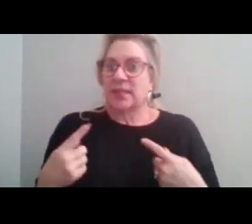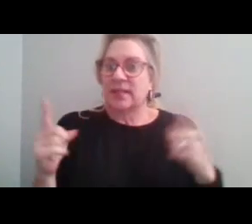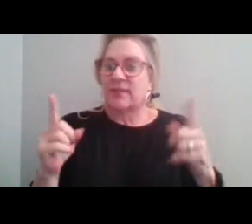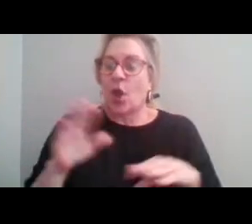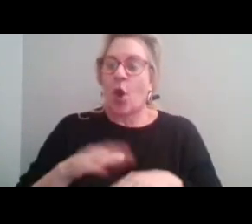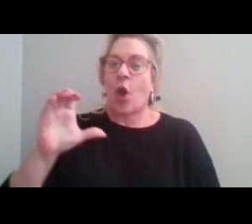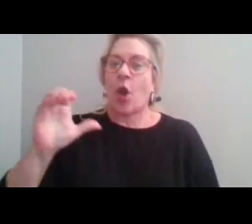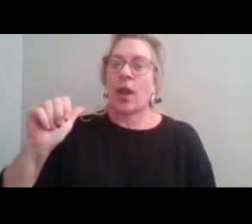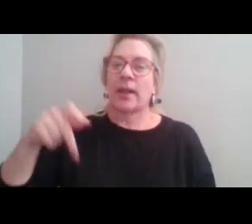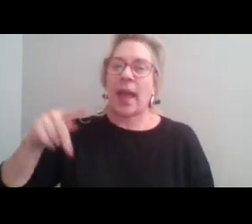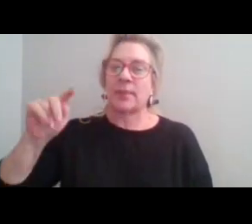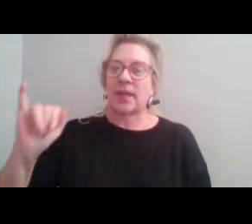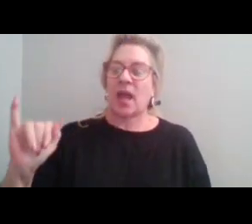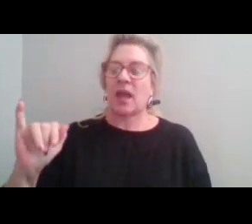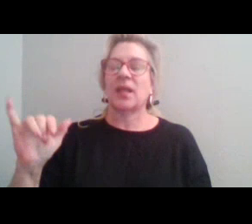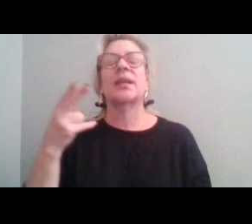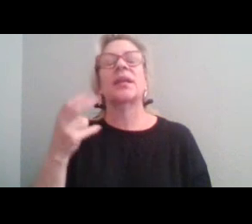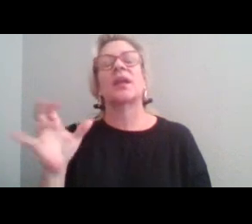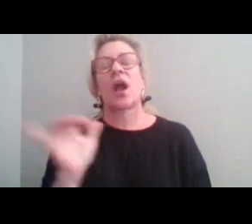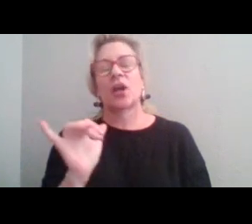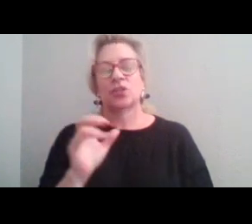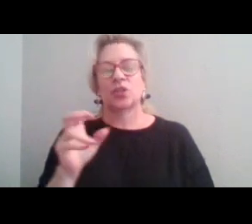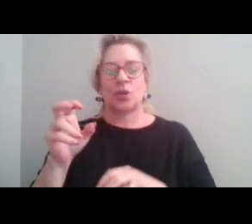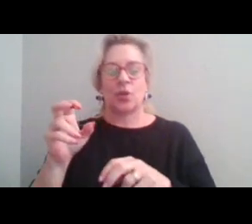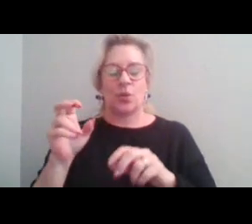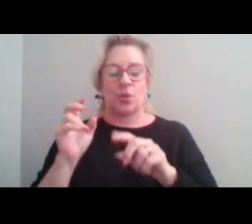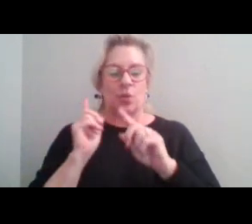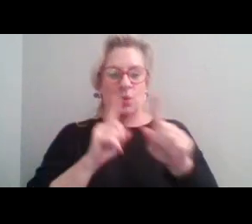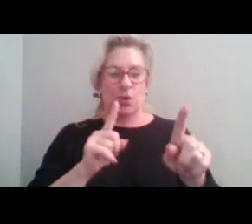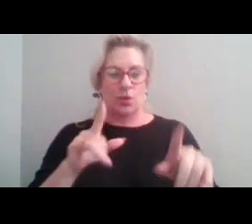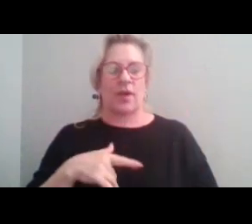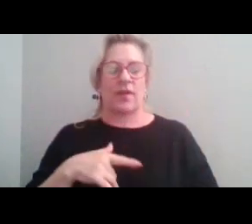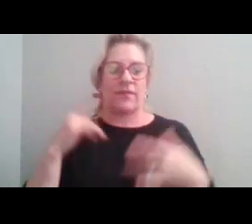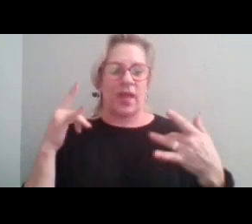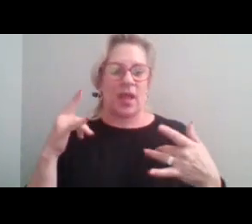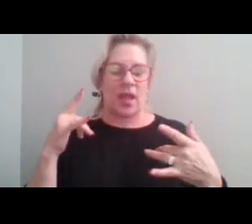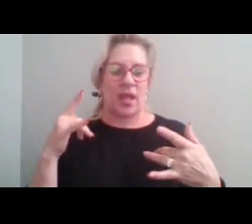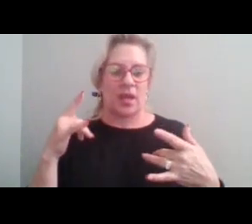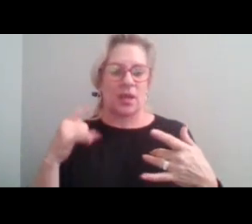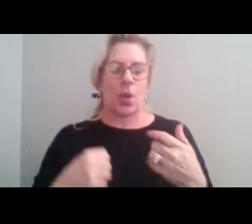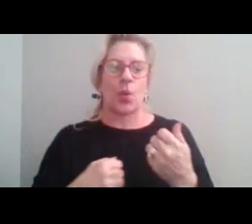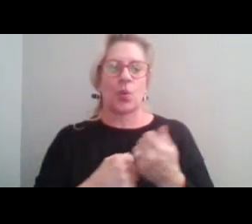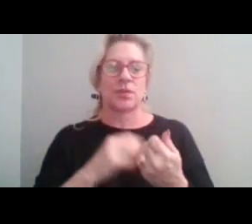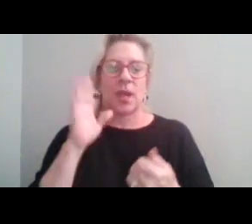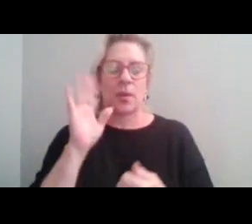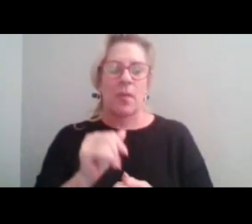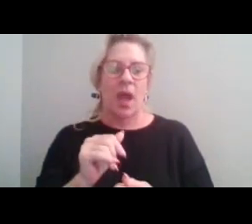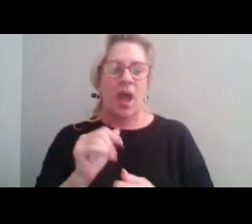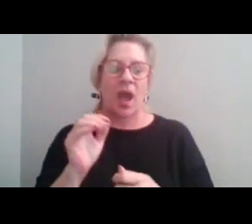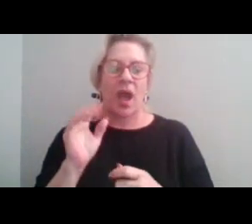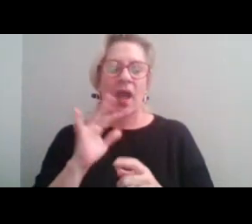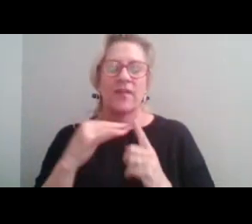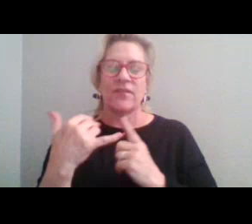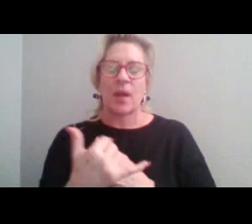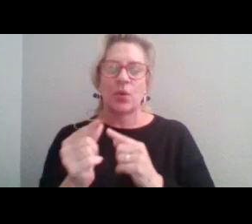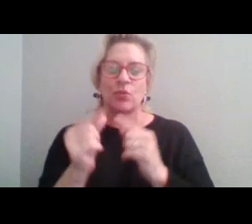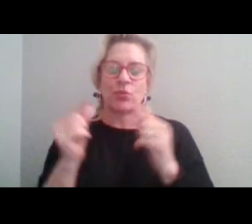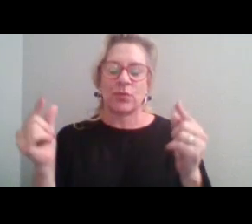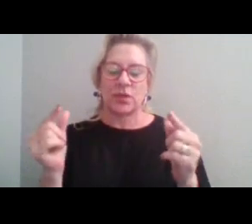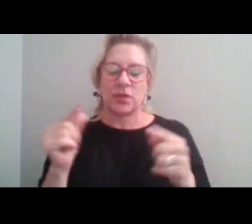He also sat on at an event hosted by AREP and the Climate Rate Registry, where he discussed